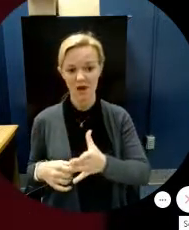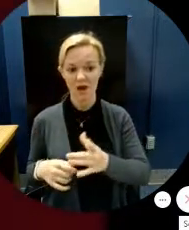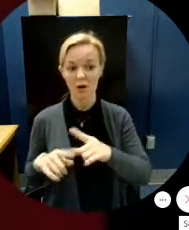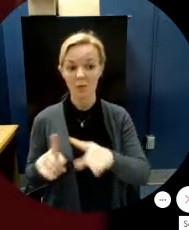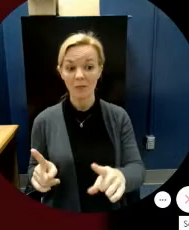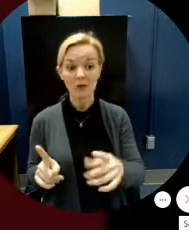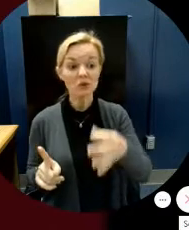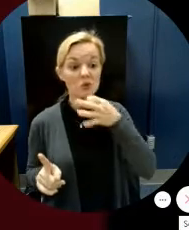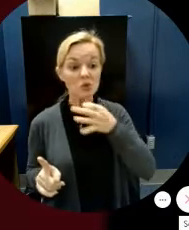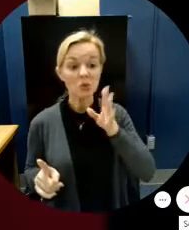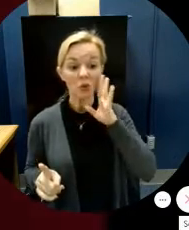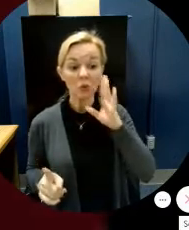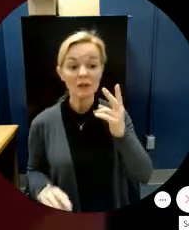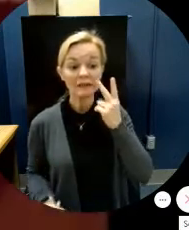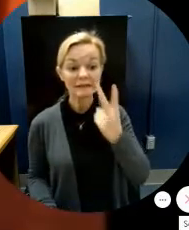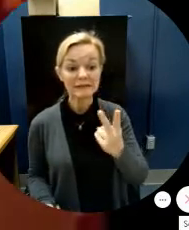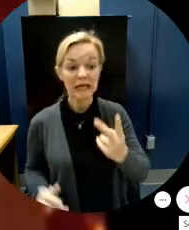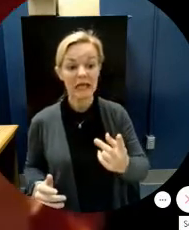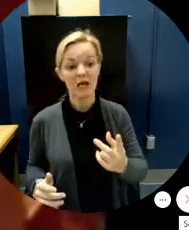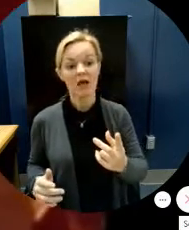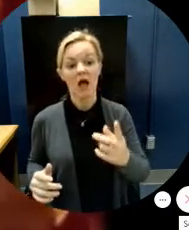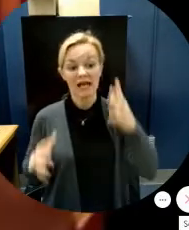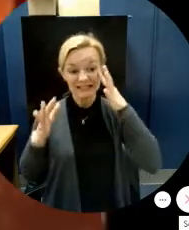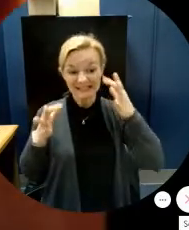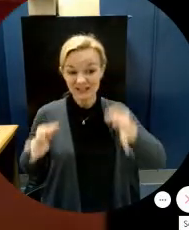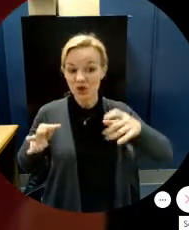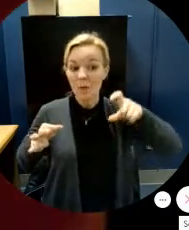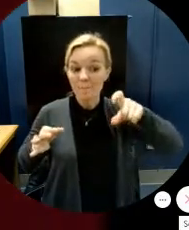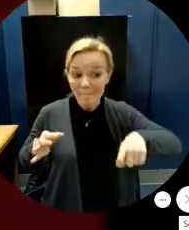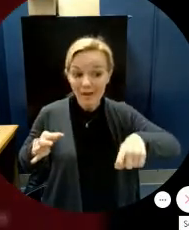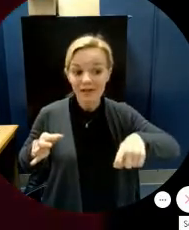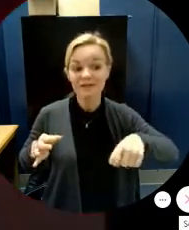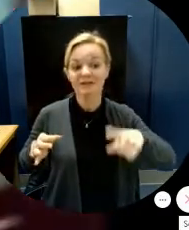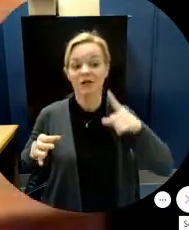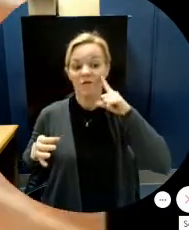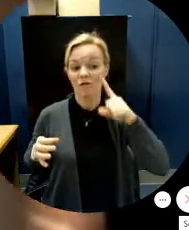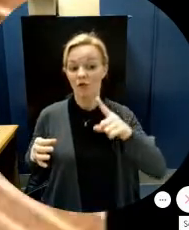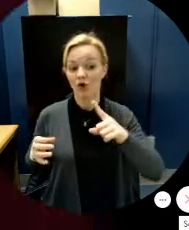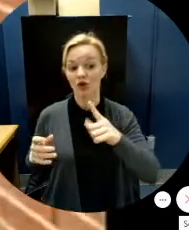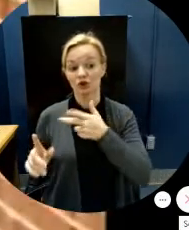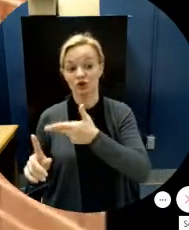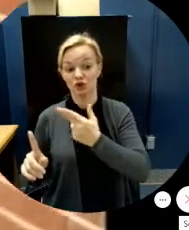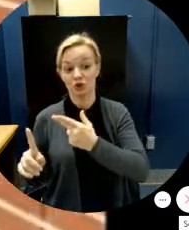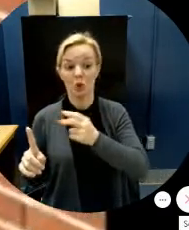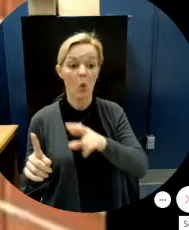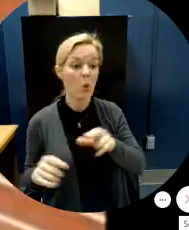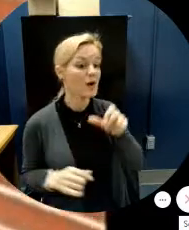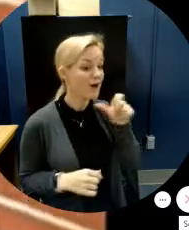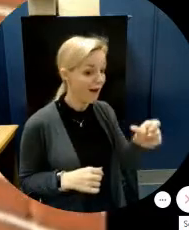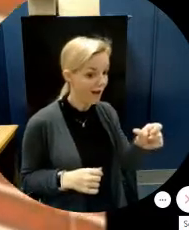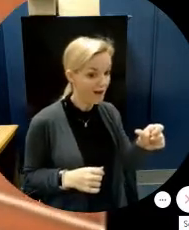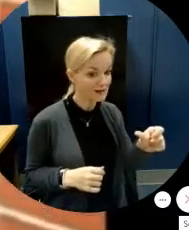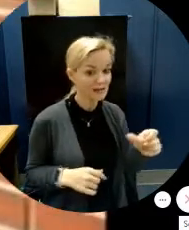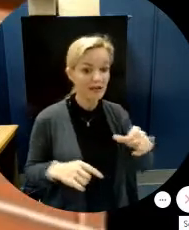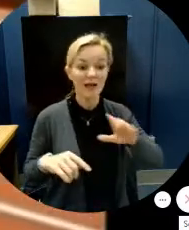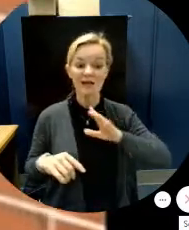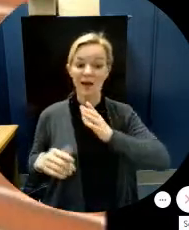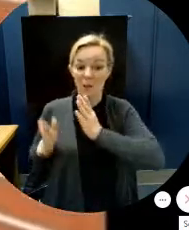15 seconds, you will be faced with a life and death decision. To shoot or not to shoot? What would you